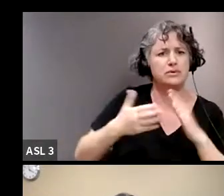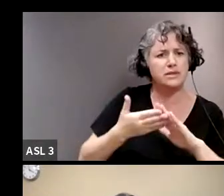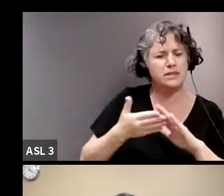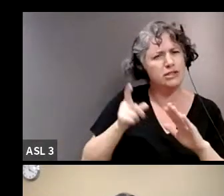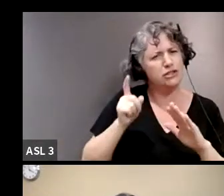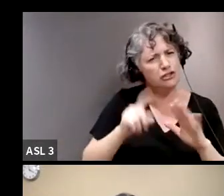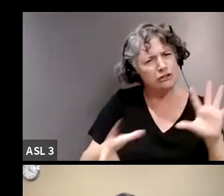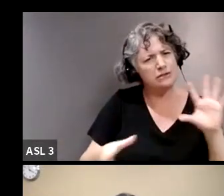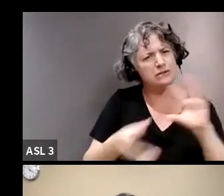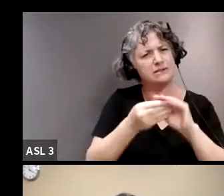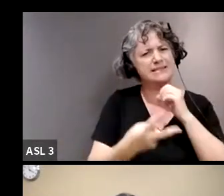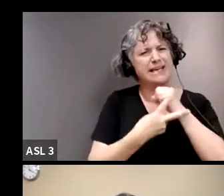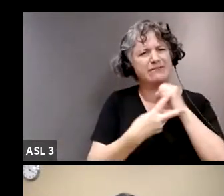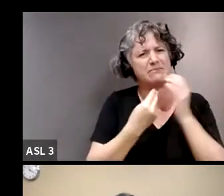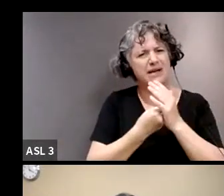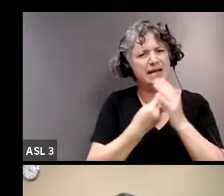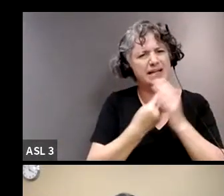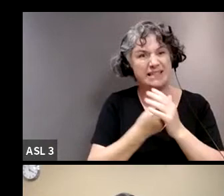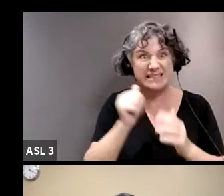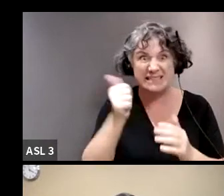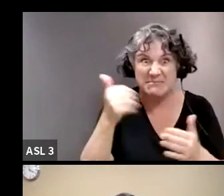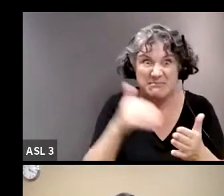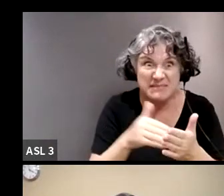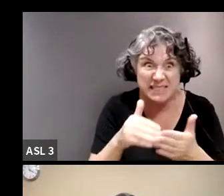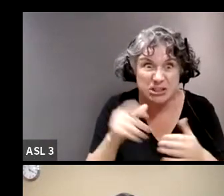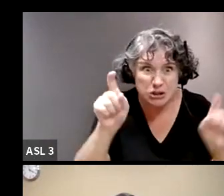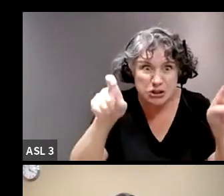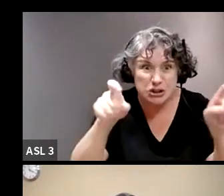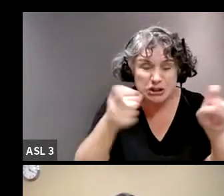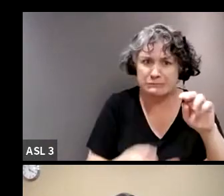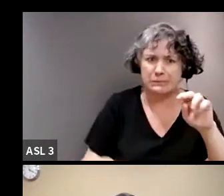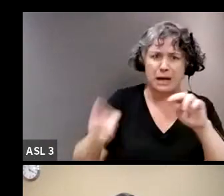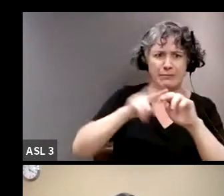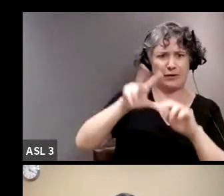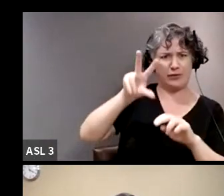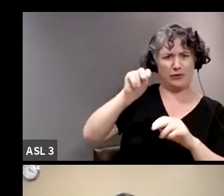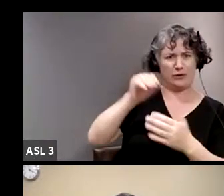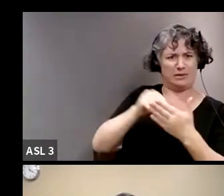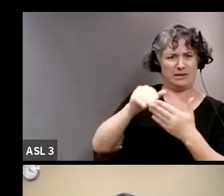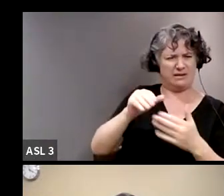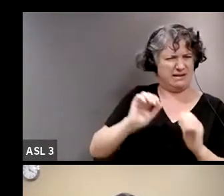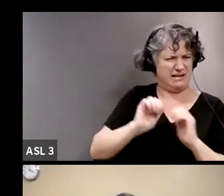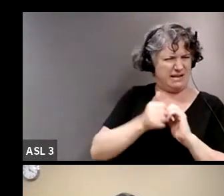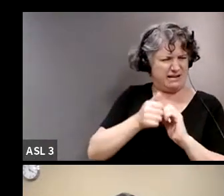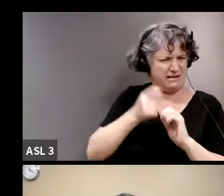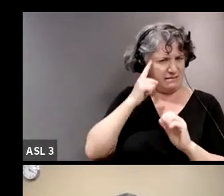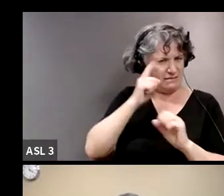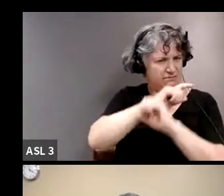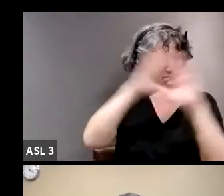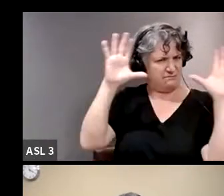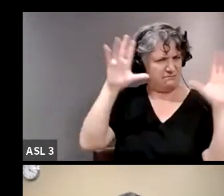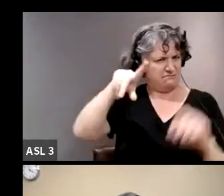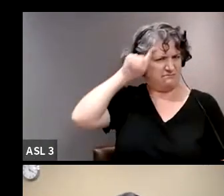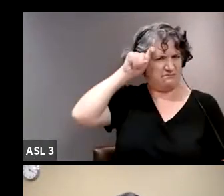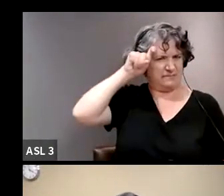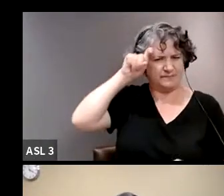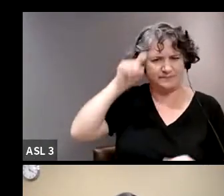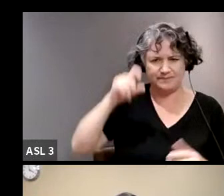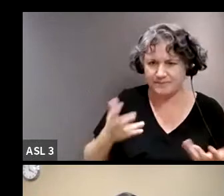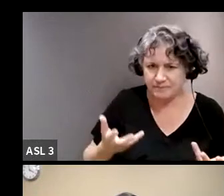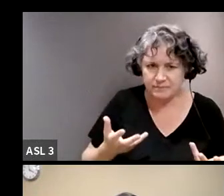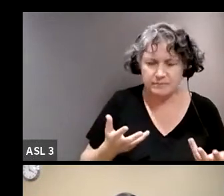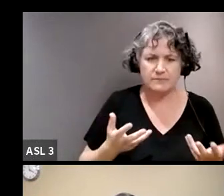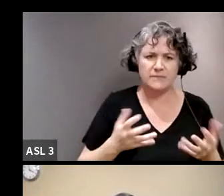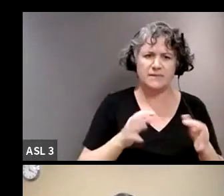cumulatively about a 10 million dollar savings it's certainly worth exploring why costs go up faster when the number of officers being hired goes